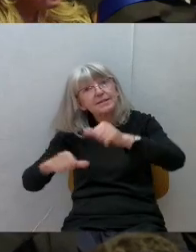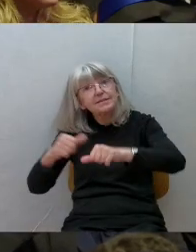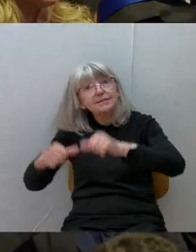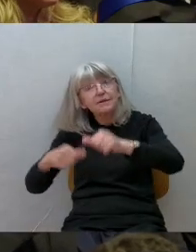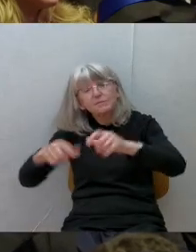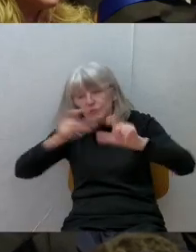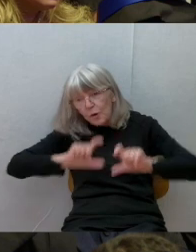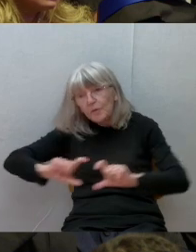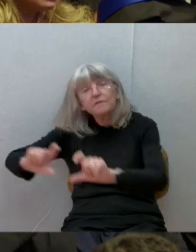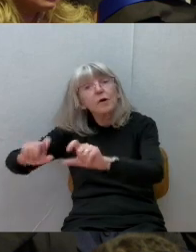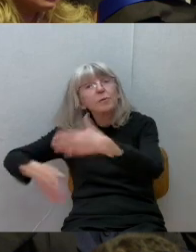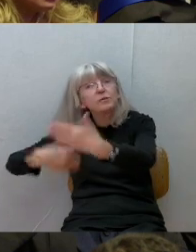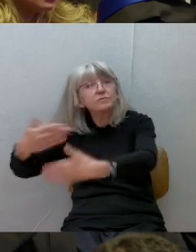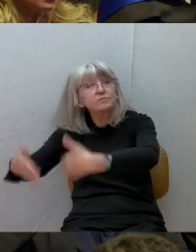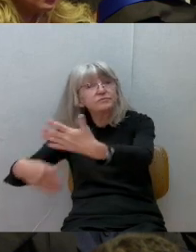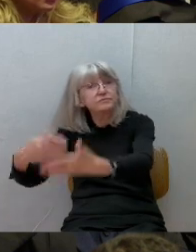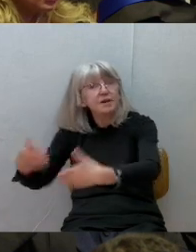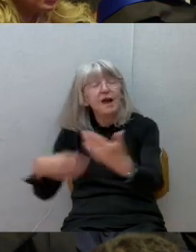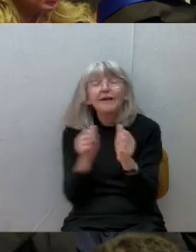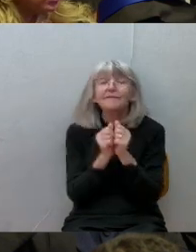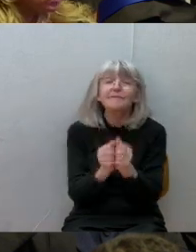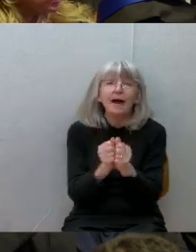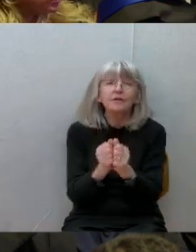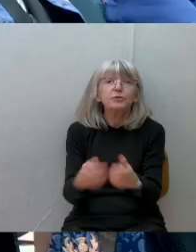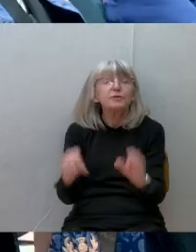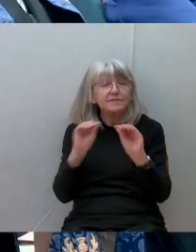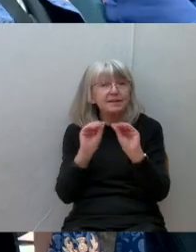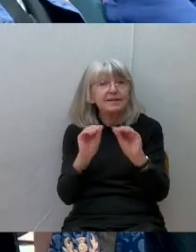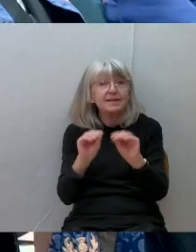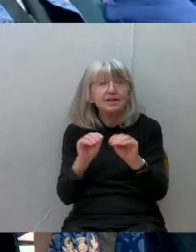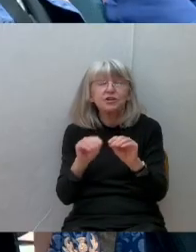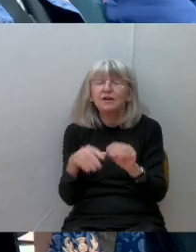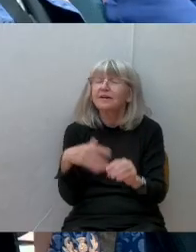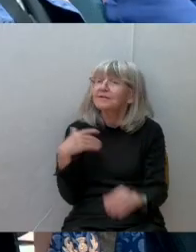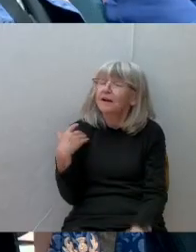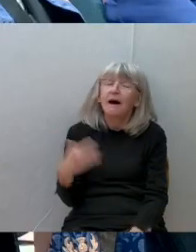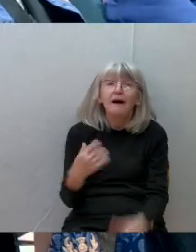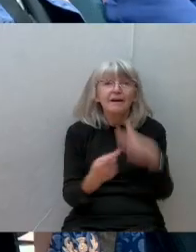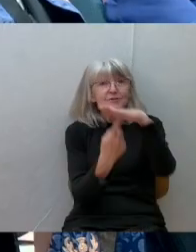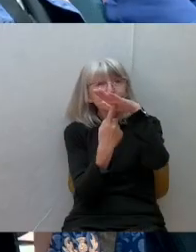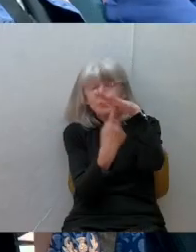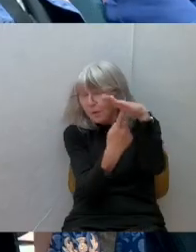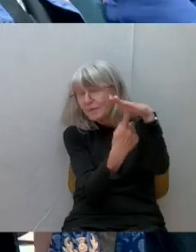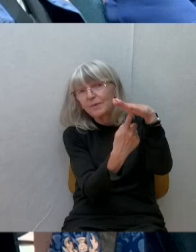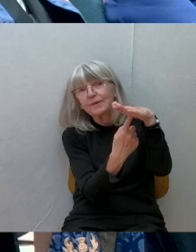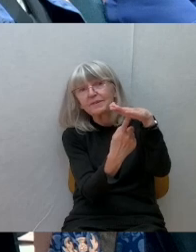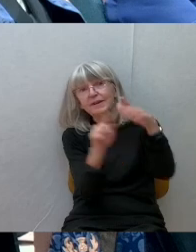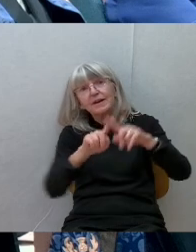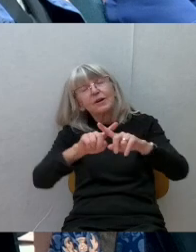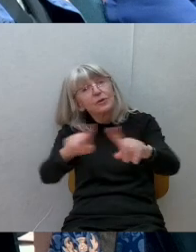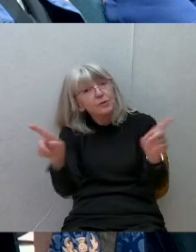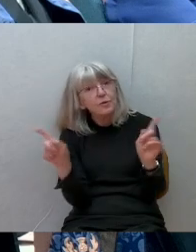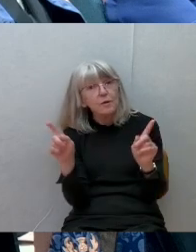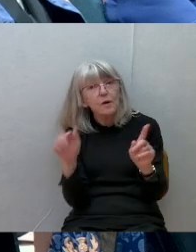learners. The value of teaching is immeasurable. You will become the future ambassadors of